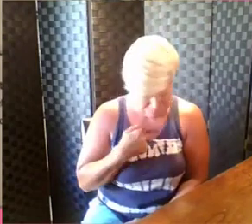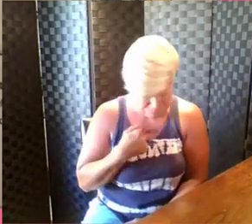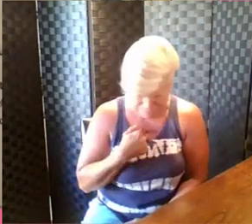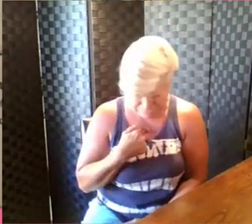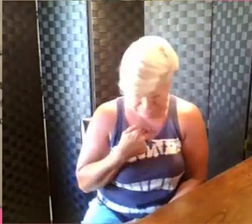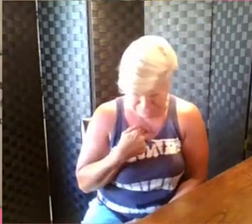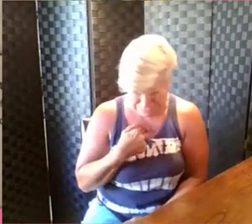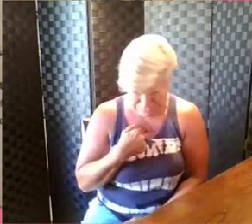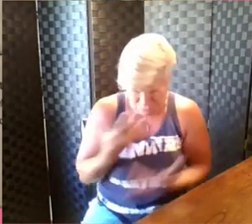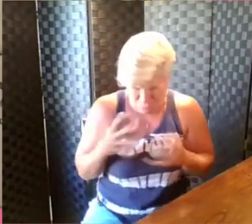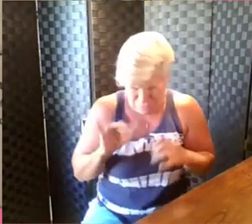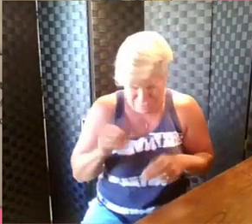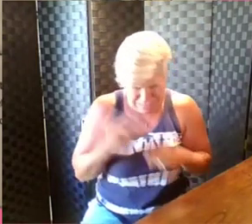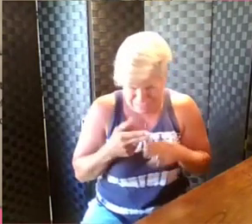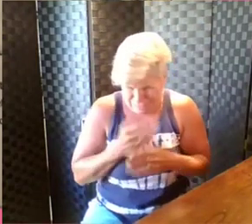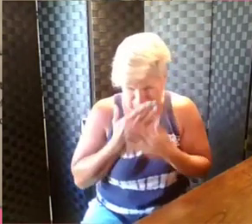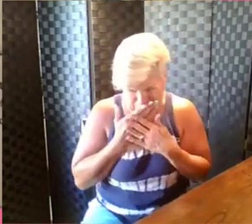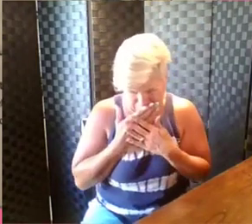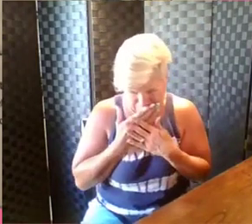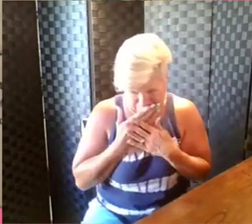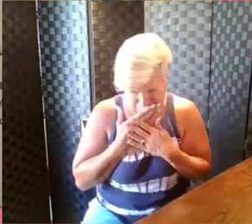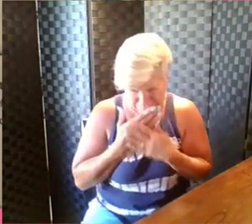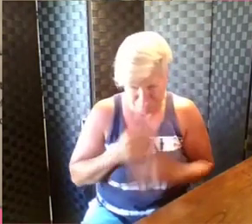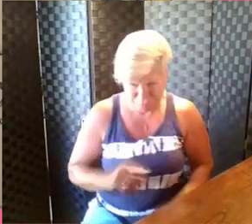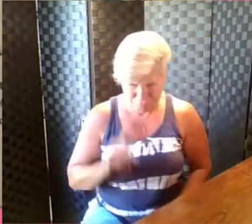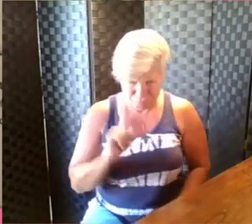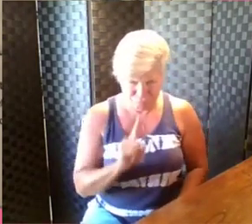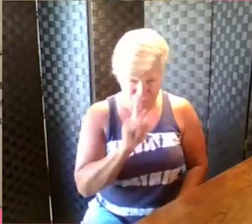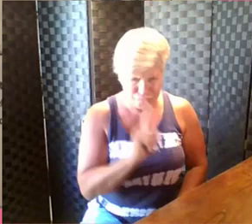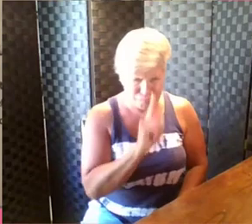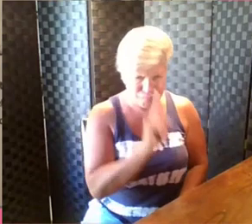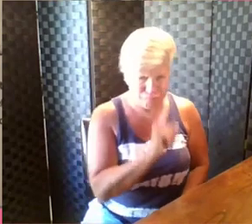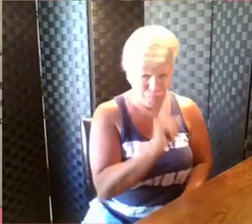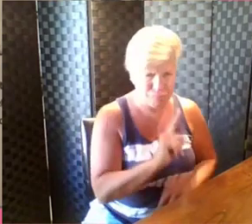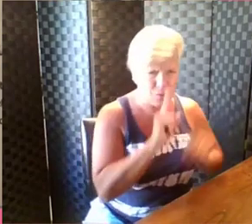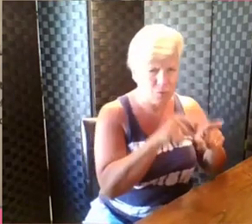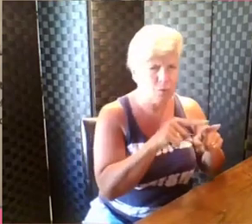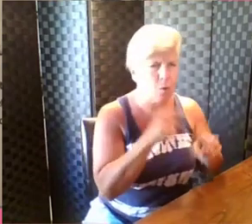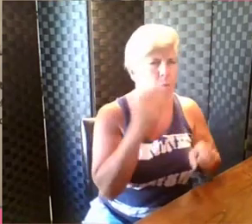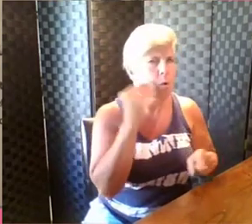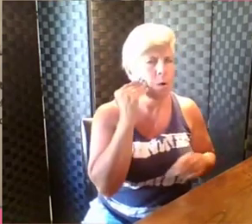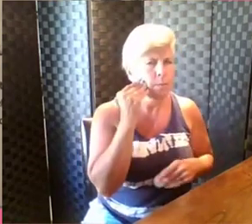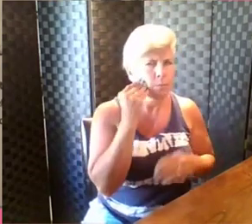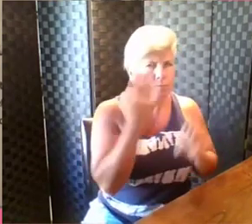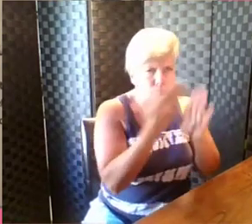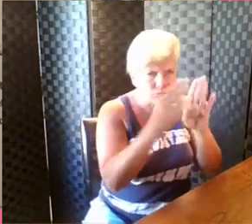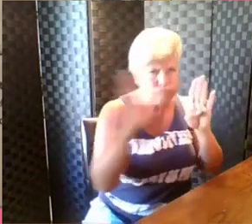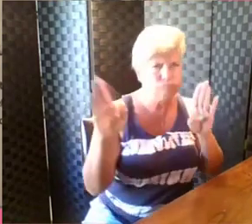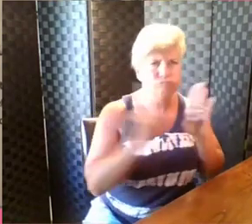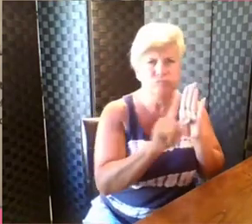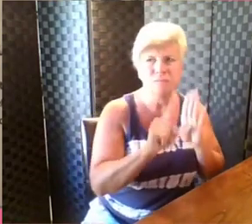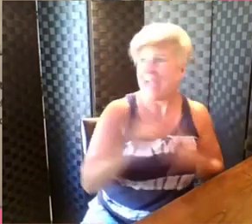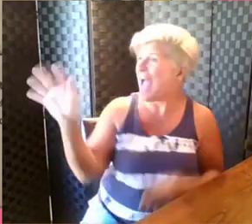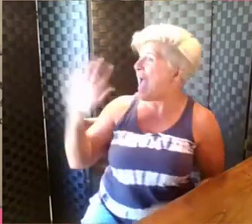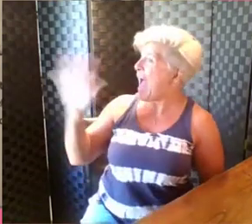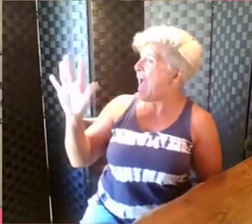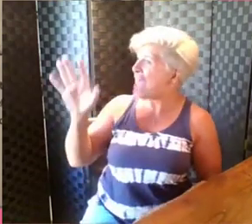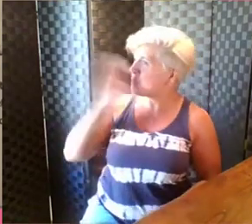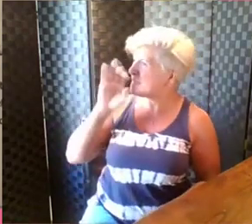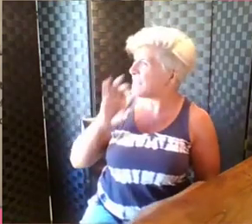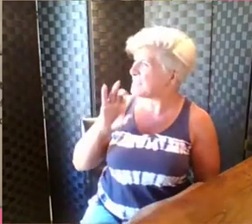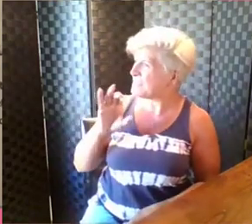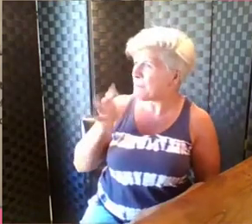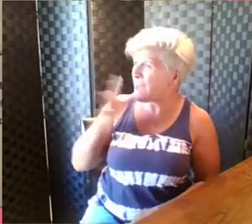Welcome home, said her mother. Welcome home, said her father. School is no place for me, said